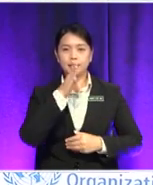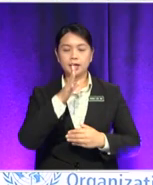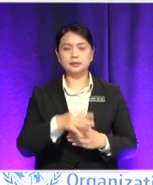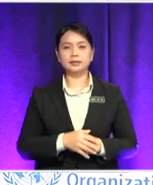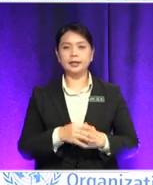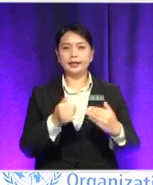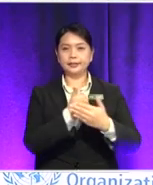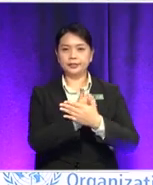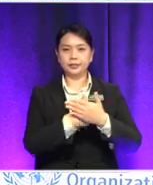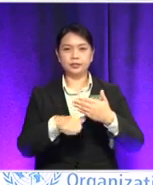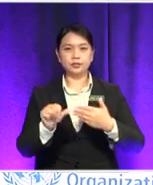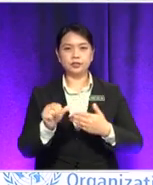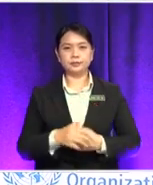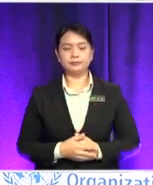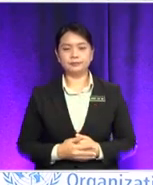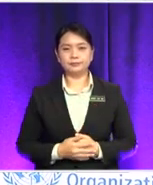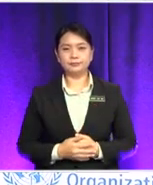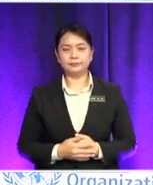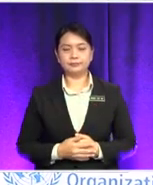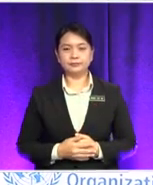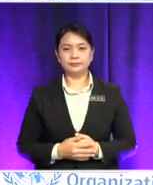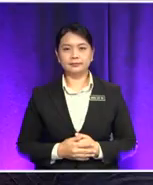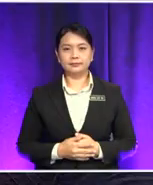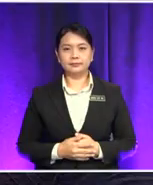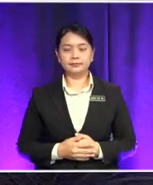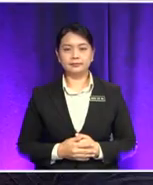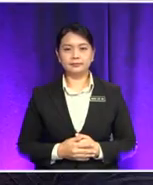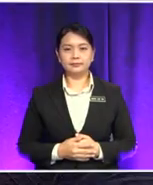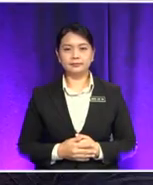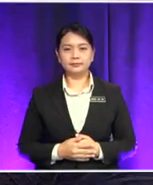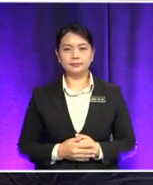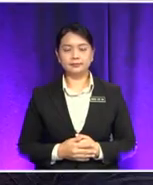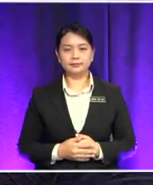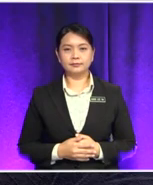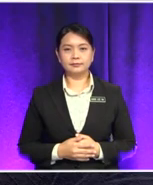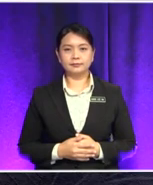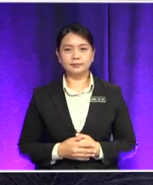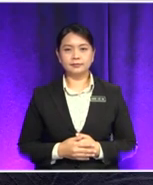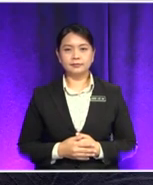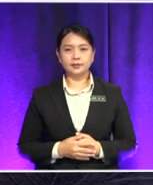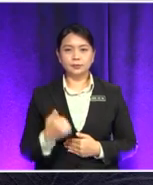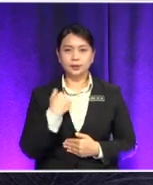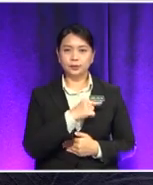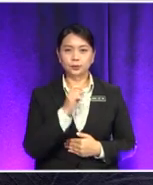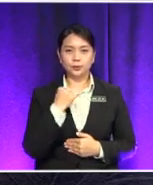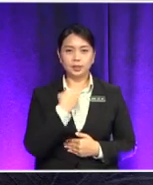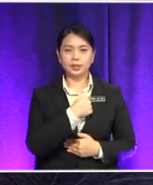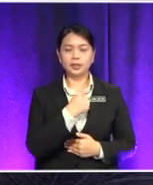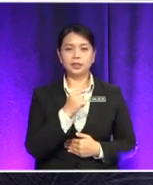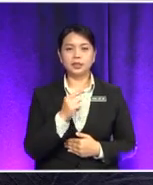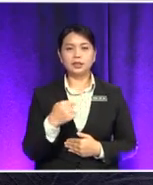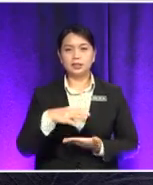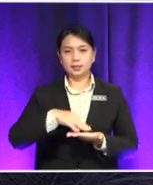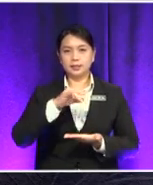about the environment, and with us is of course Teacher Hidayah. Teacher Hidayah, what are we going to learn further about Mother Nature right